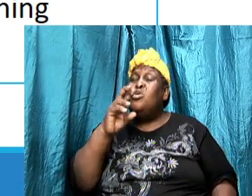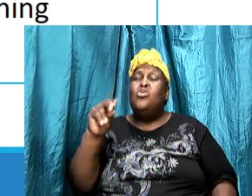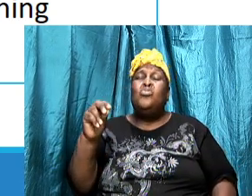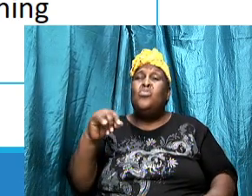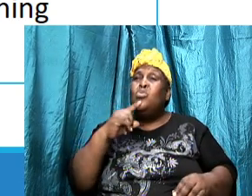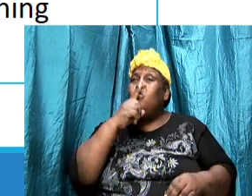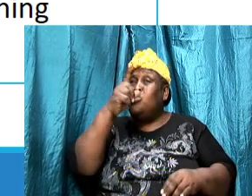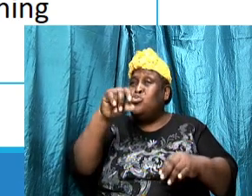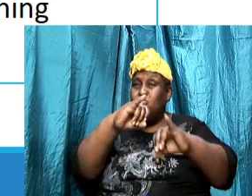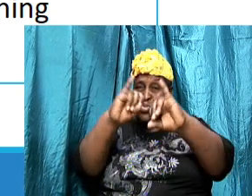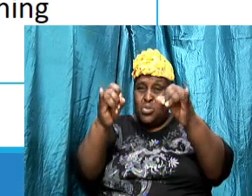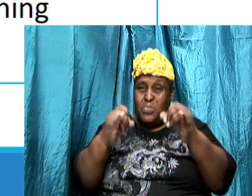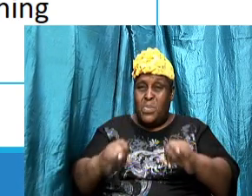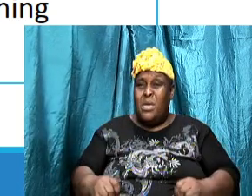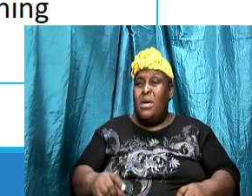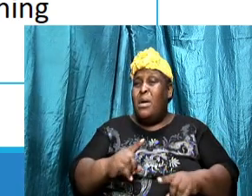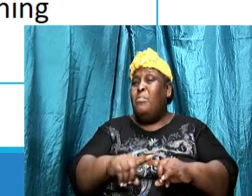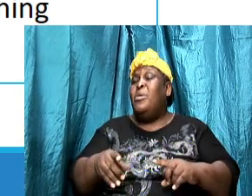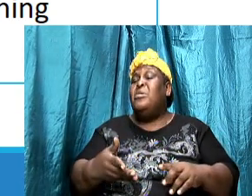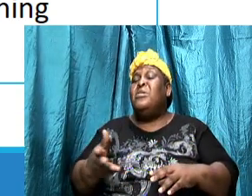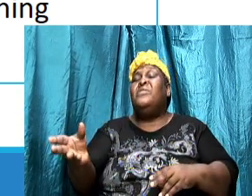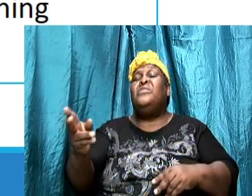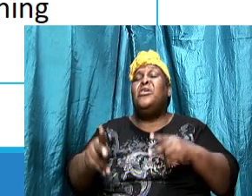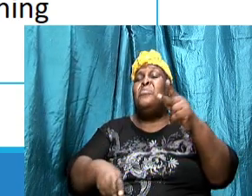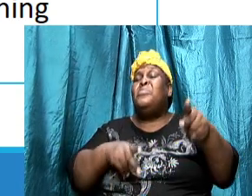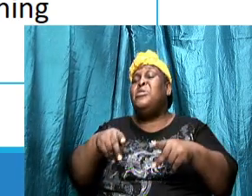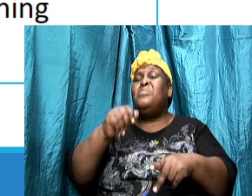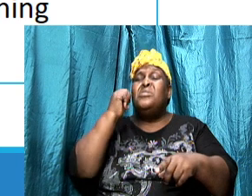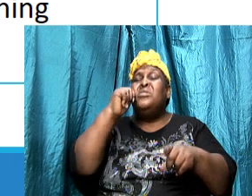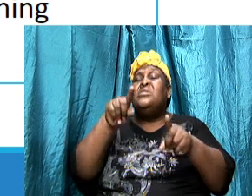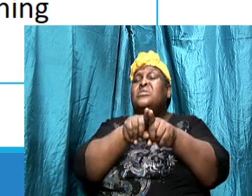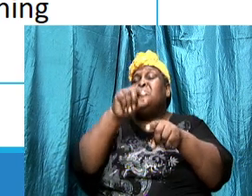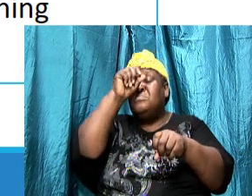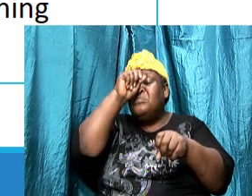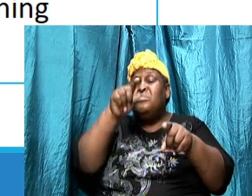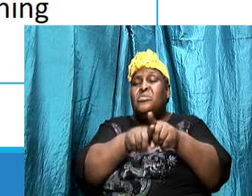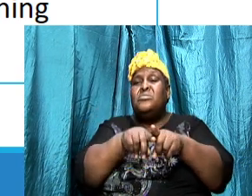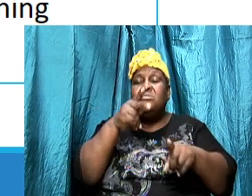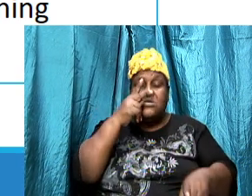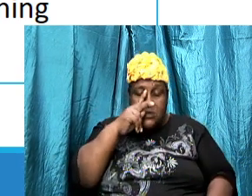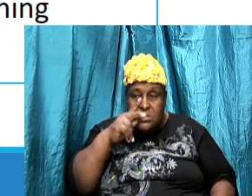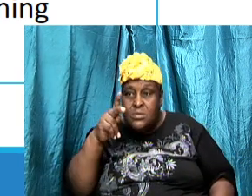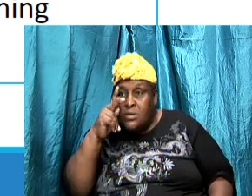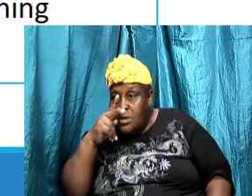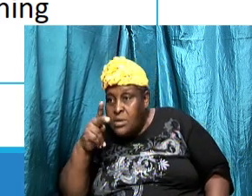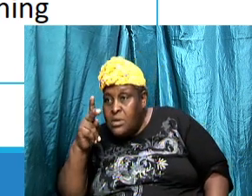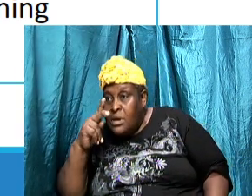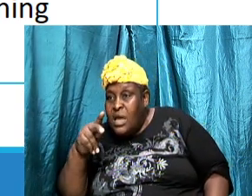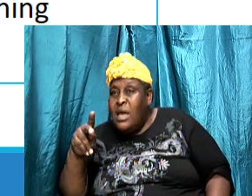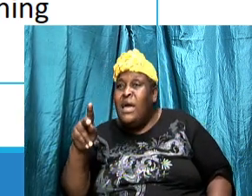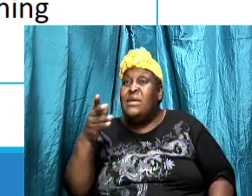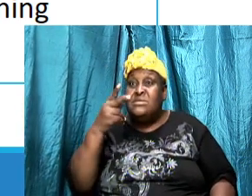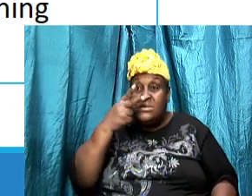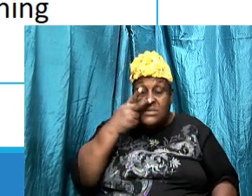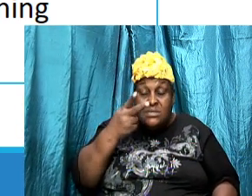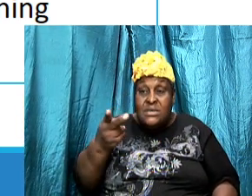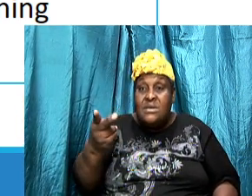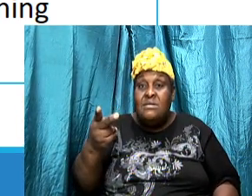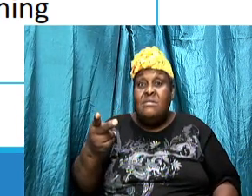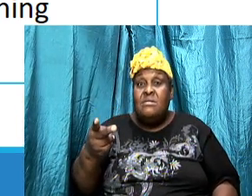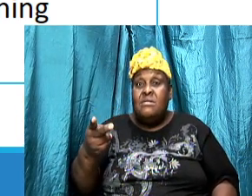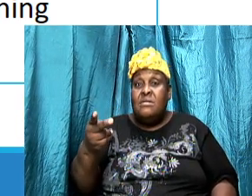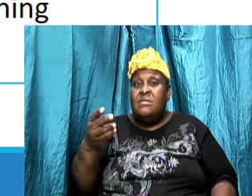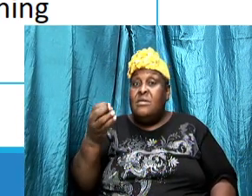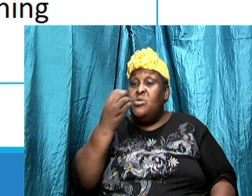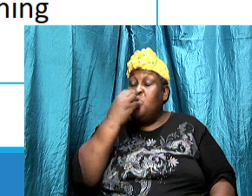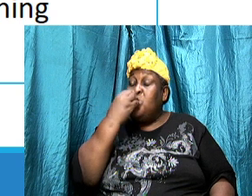But there were people now that was looking on. Their brothers and sisters were looking on and seeing them eat things offered to